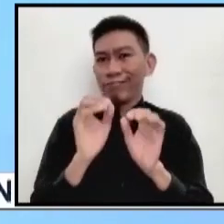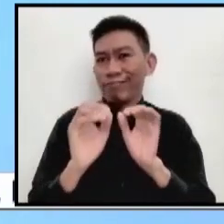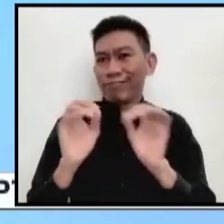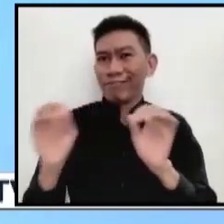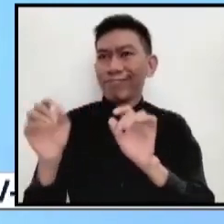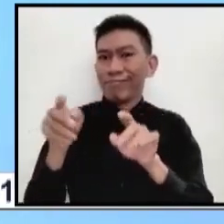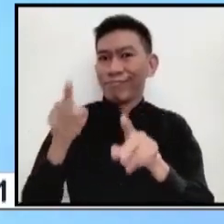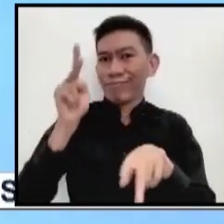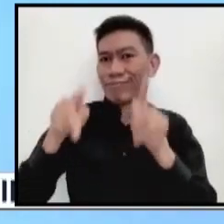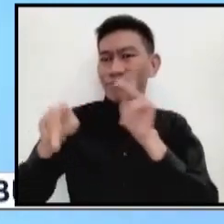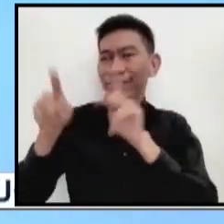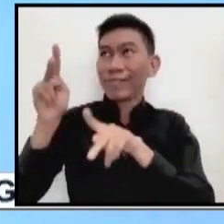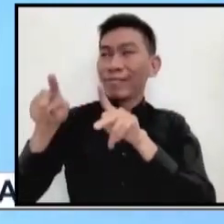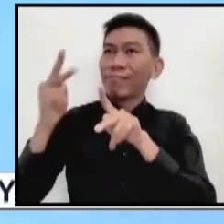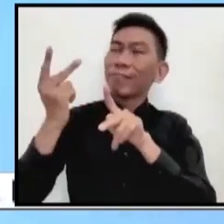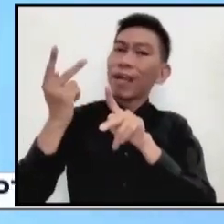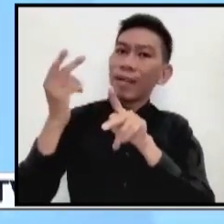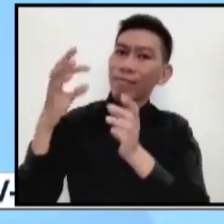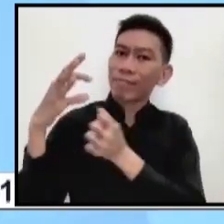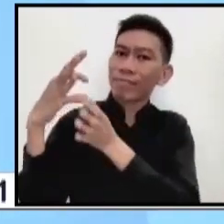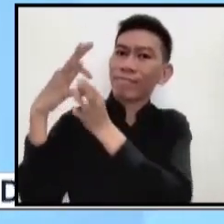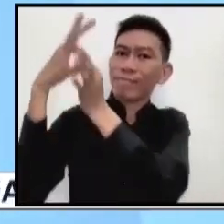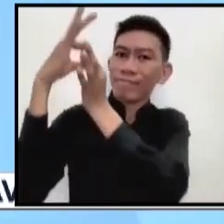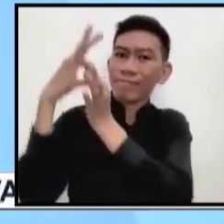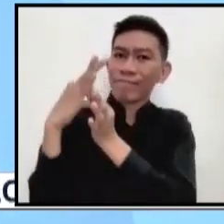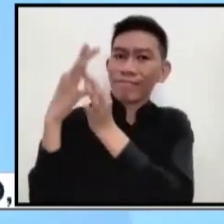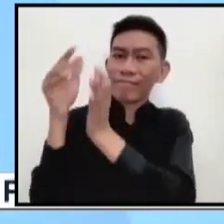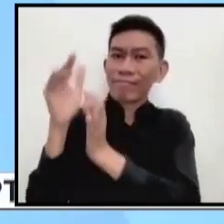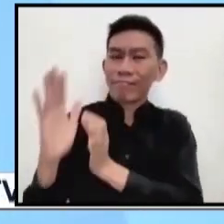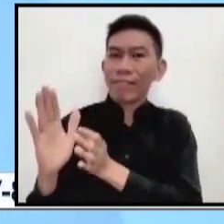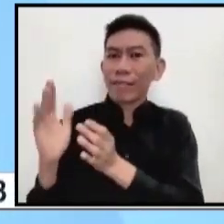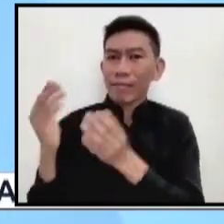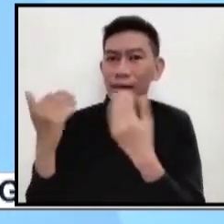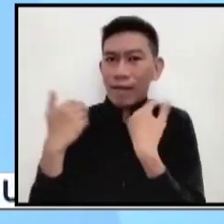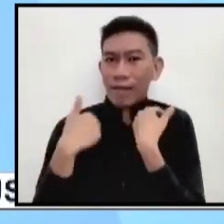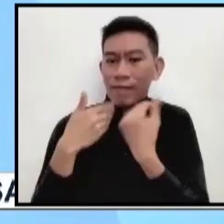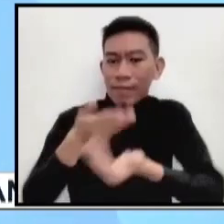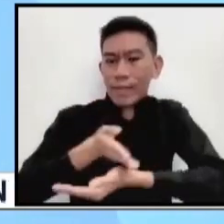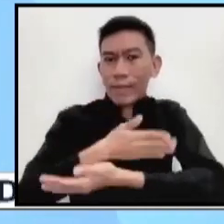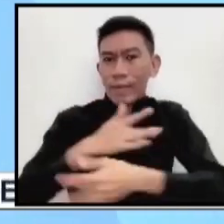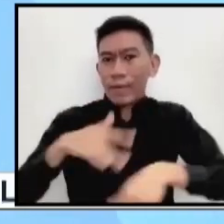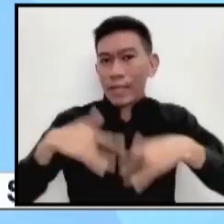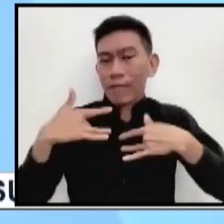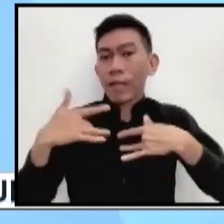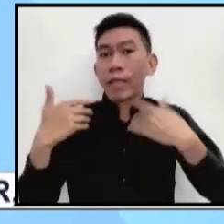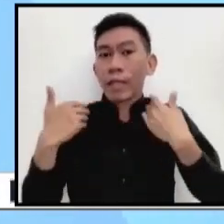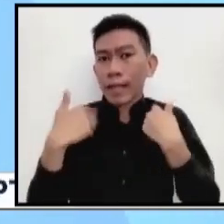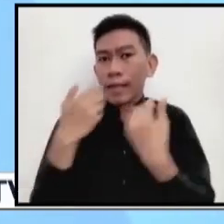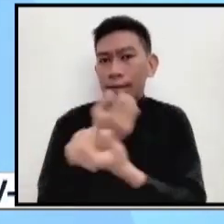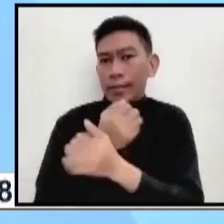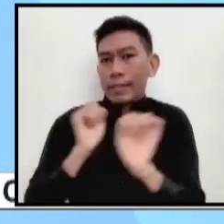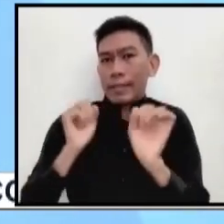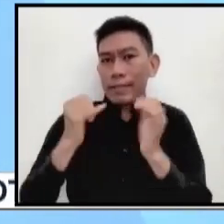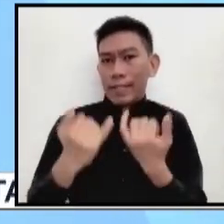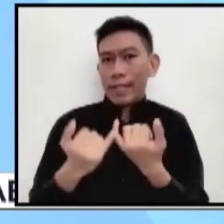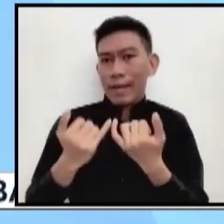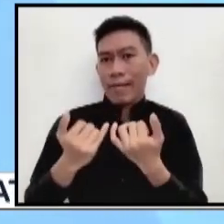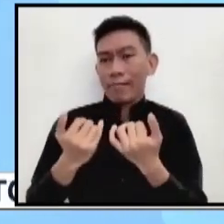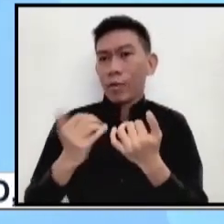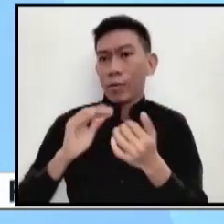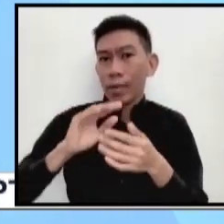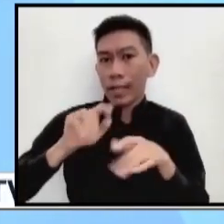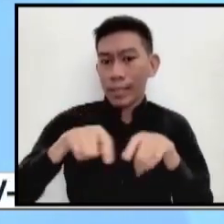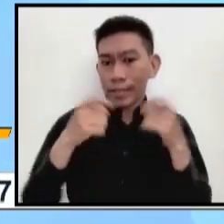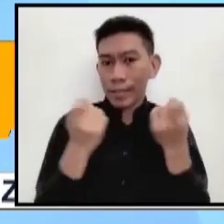sila'y nagkakaroon ng kaligtasan sa buhay na ito mula sa kanilang mga kasalanan. The Bible says that there is